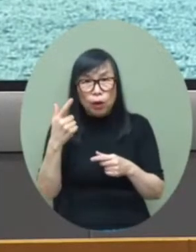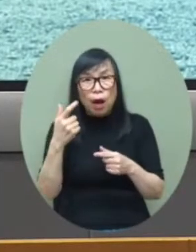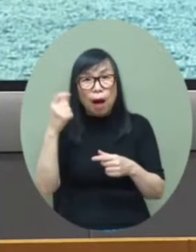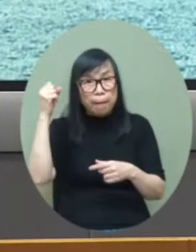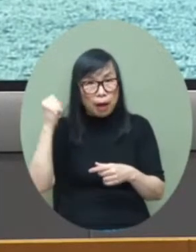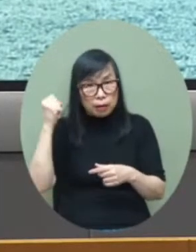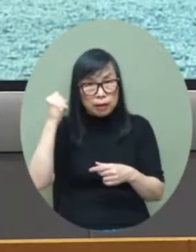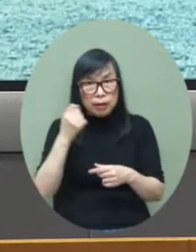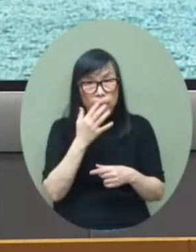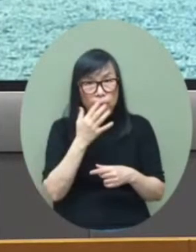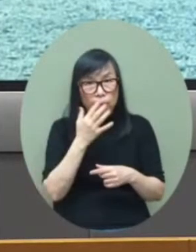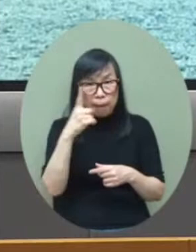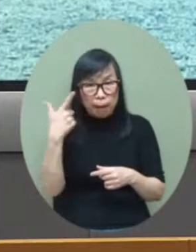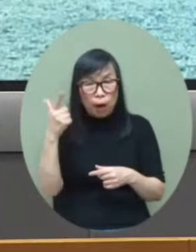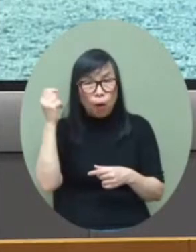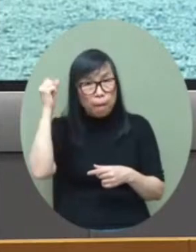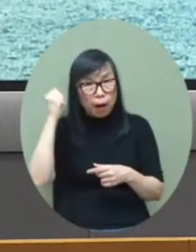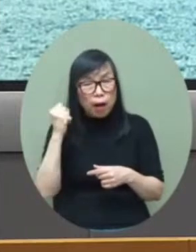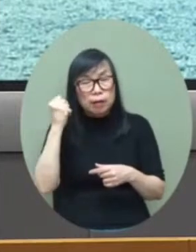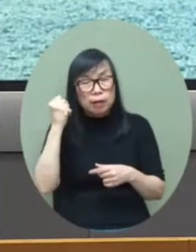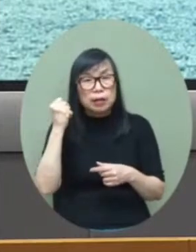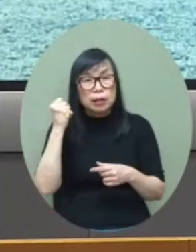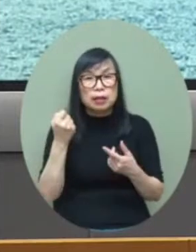Bus number 18,